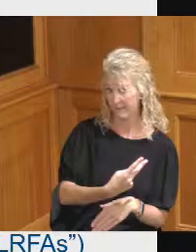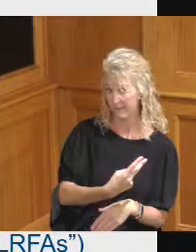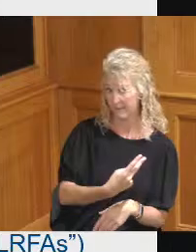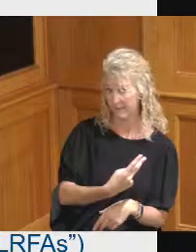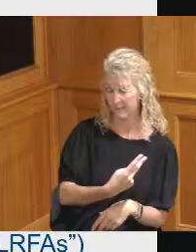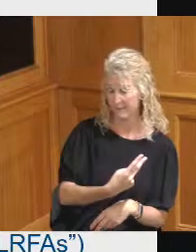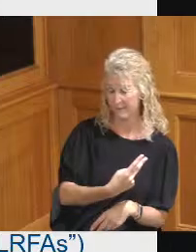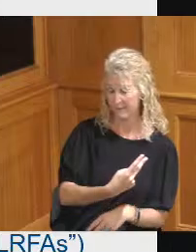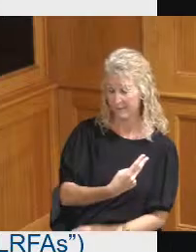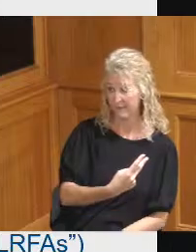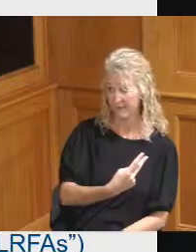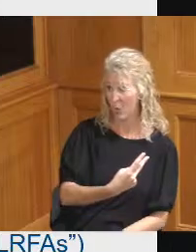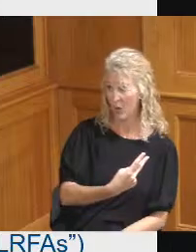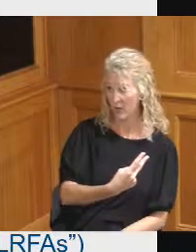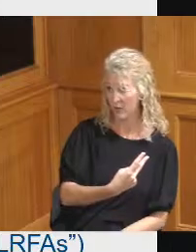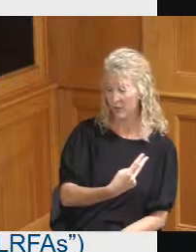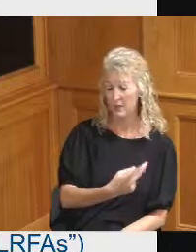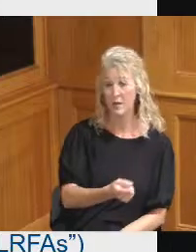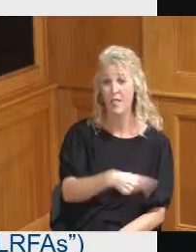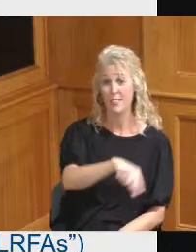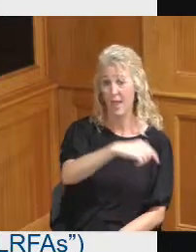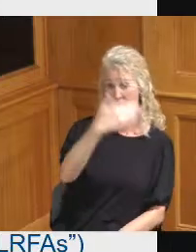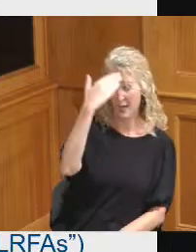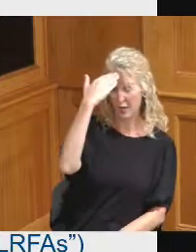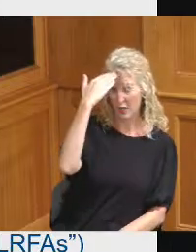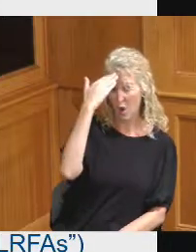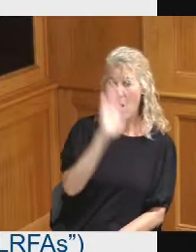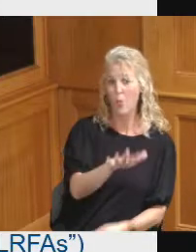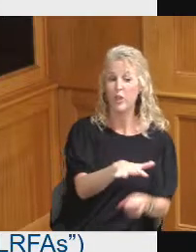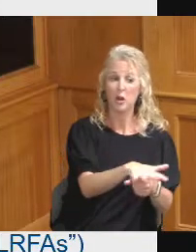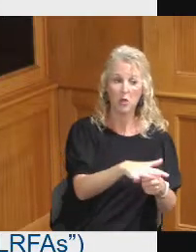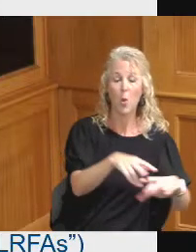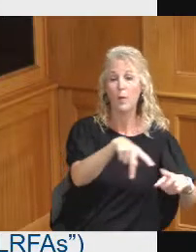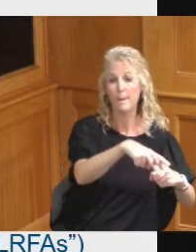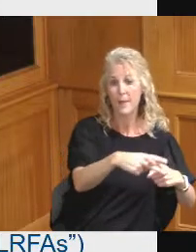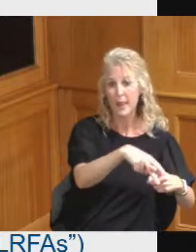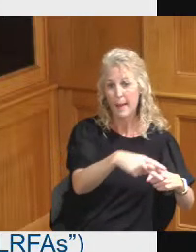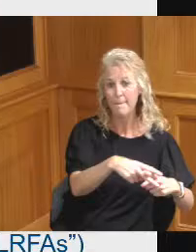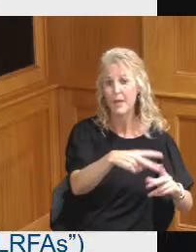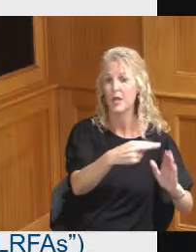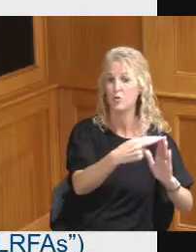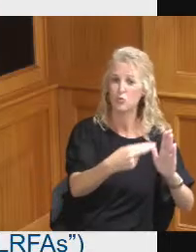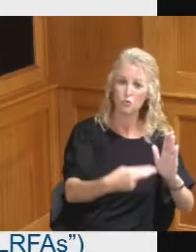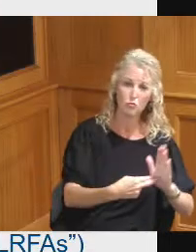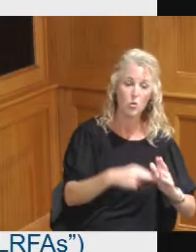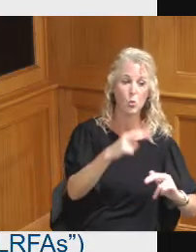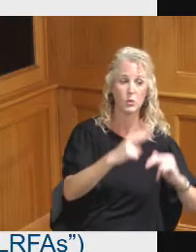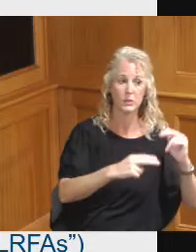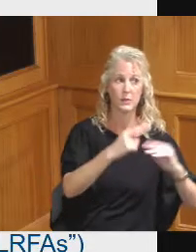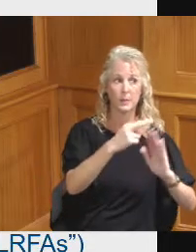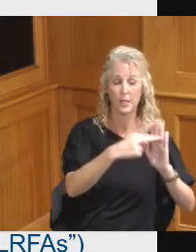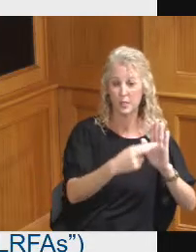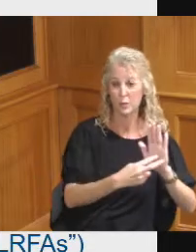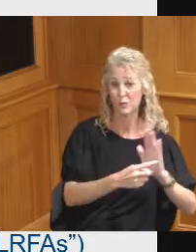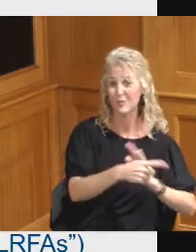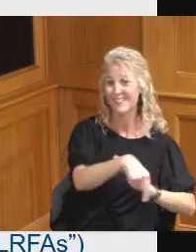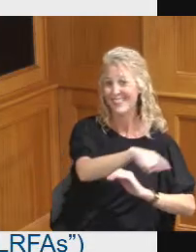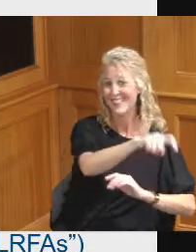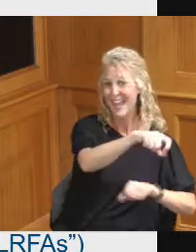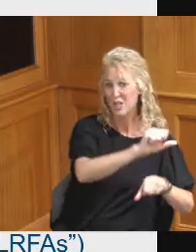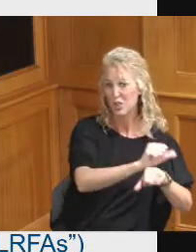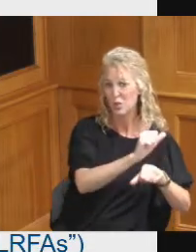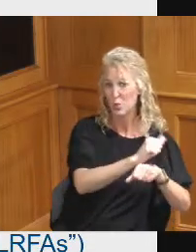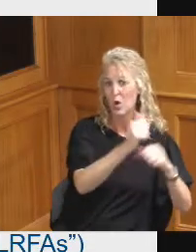And since they're more familiar with their local plumbing code, building code, that's better for them to be working on